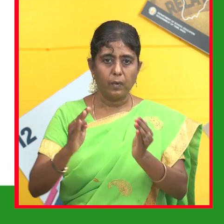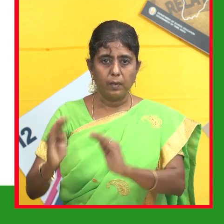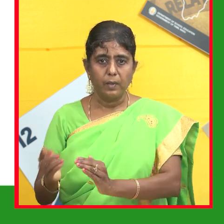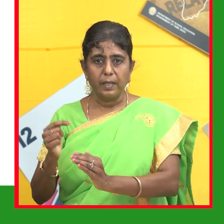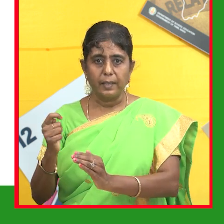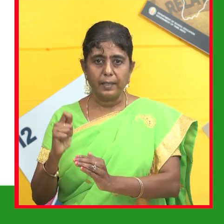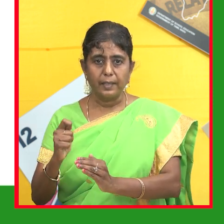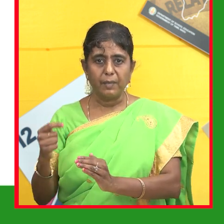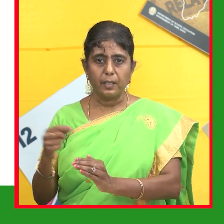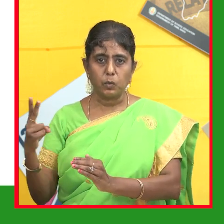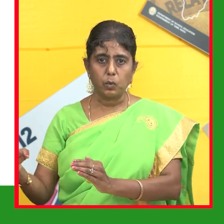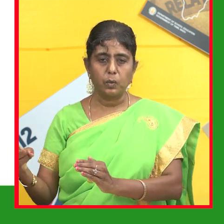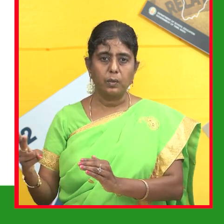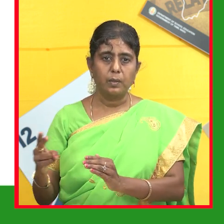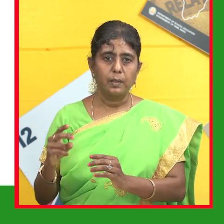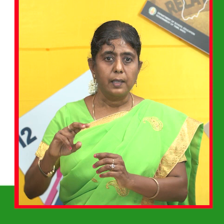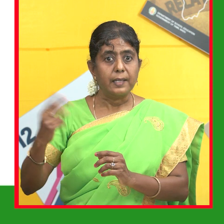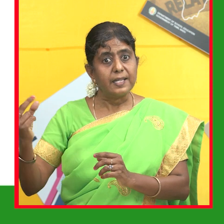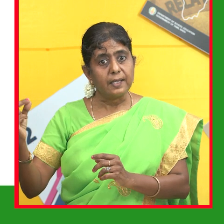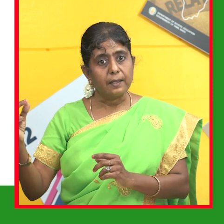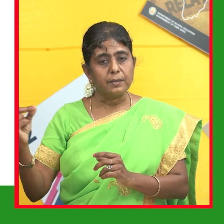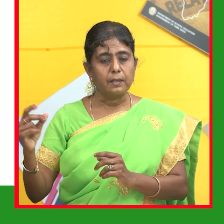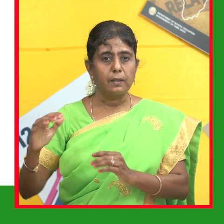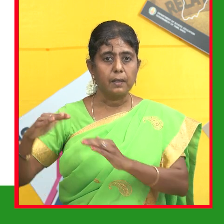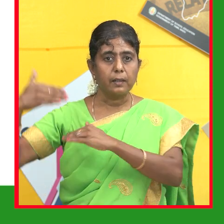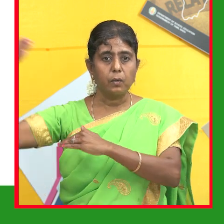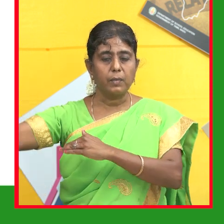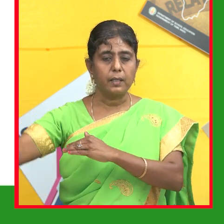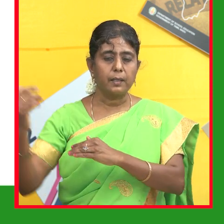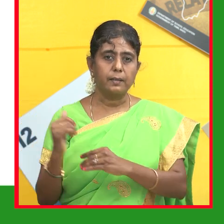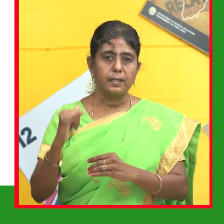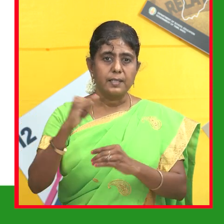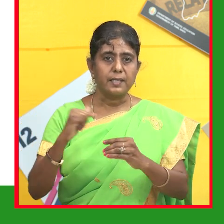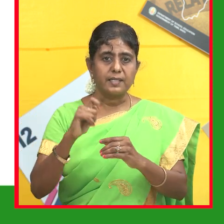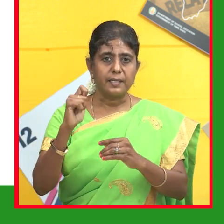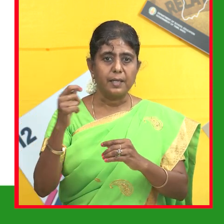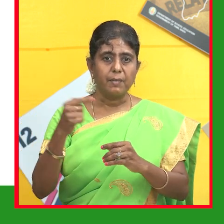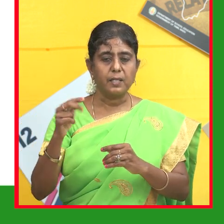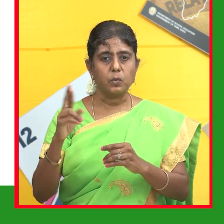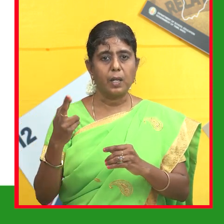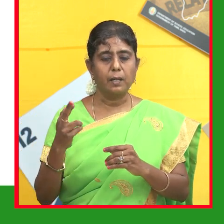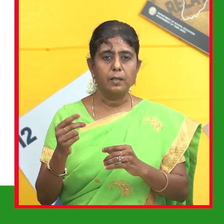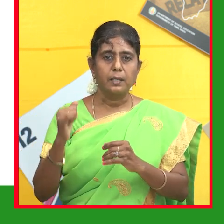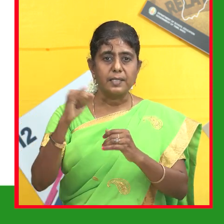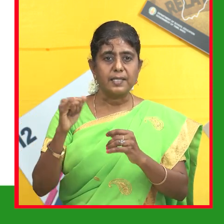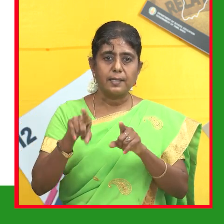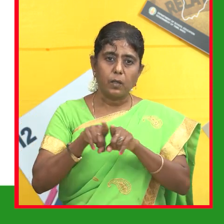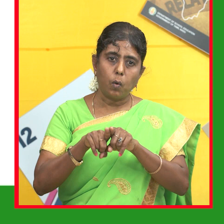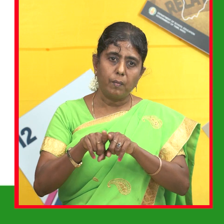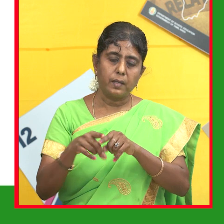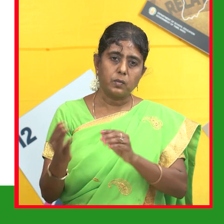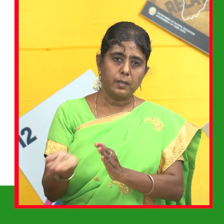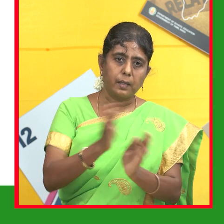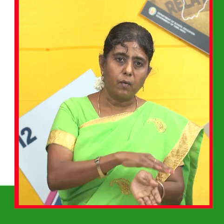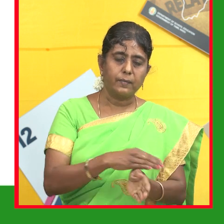minus 2. In the second rational expression, what is there in the numerator? 6t minus 12. So 6 is common, that